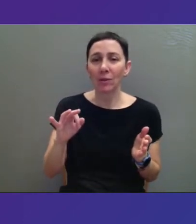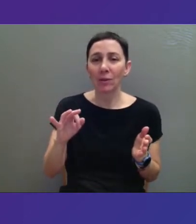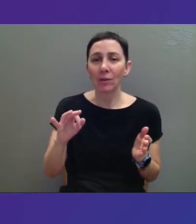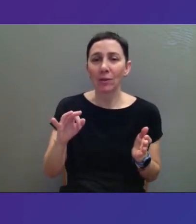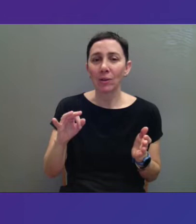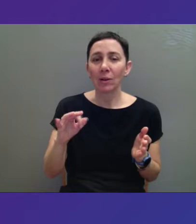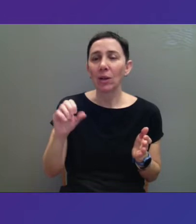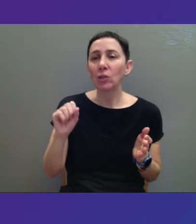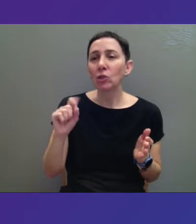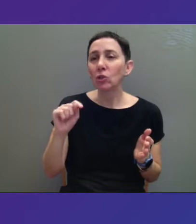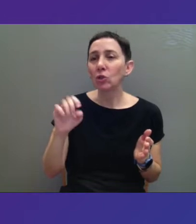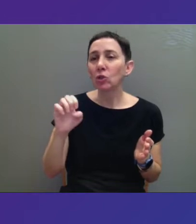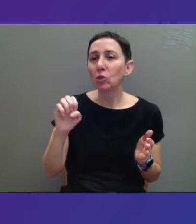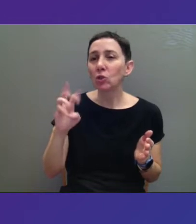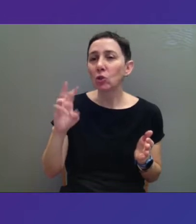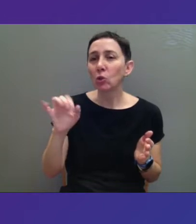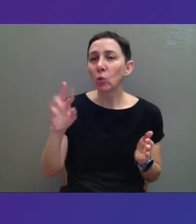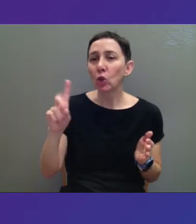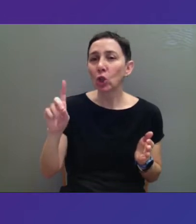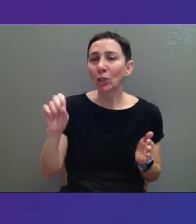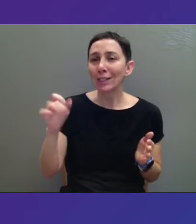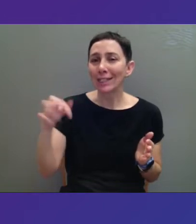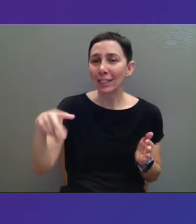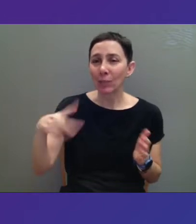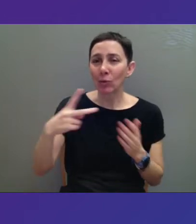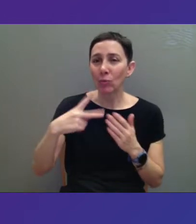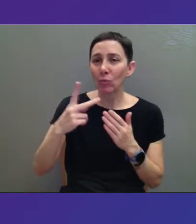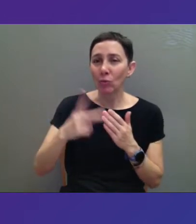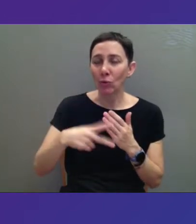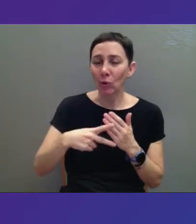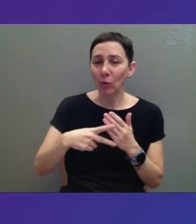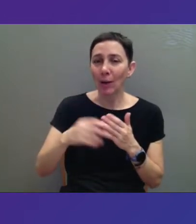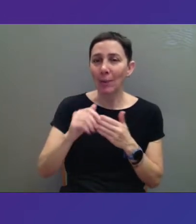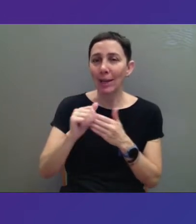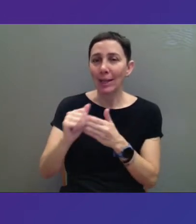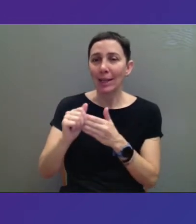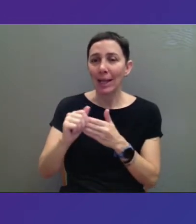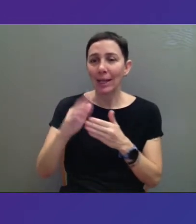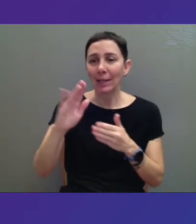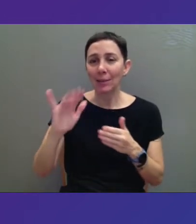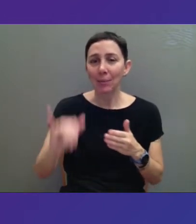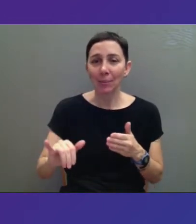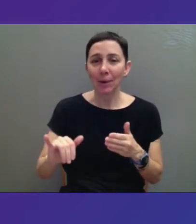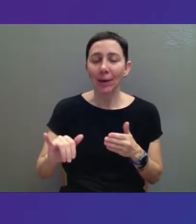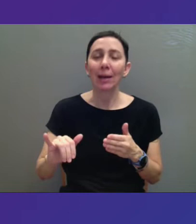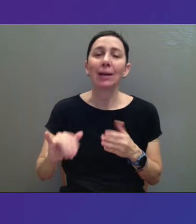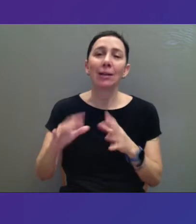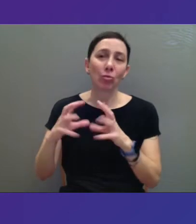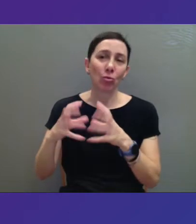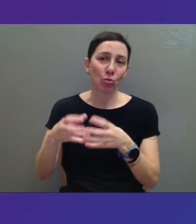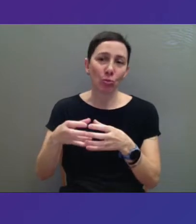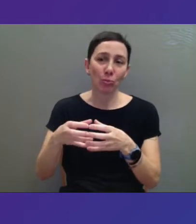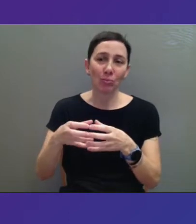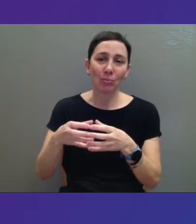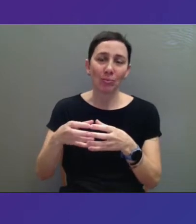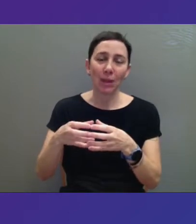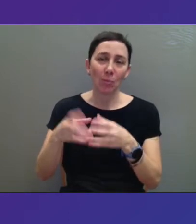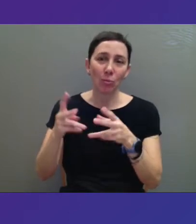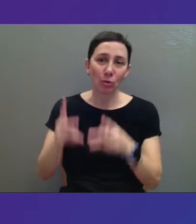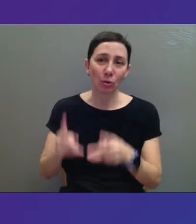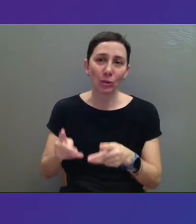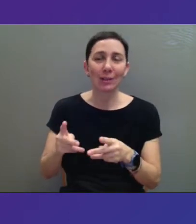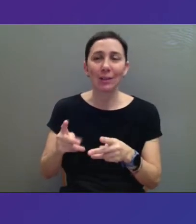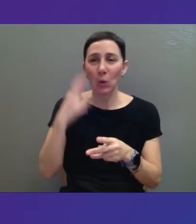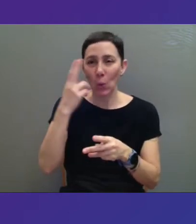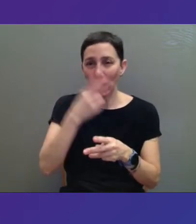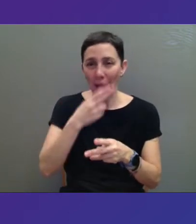stewardship training program that is created and led by Kekuhi Keali'i Kanakaole. And it's all about learning